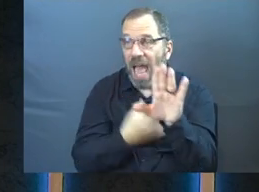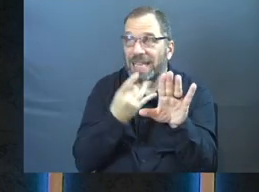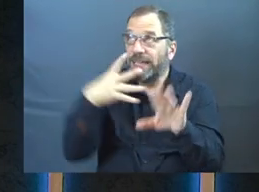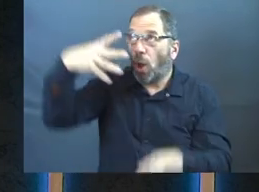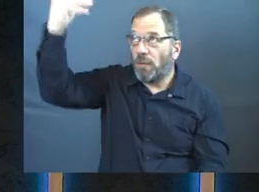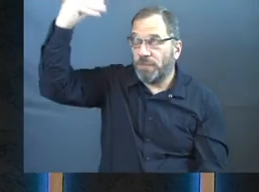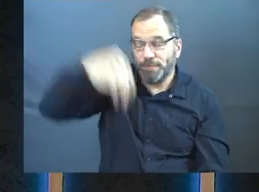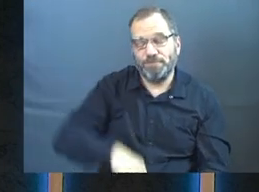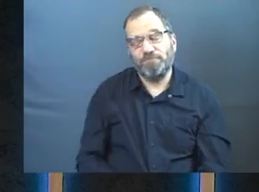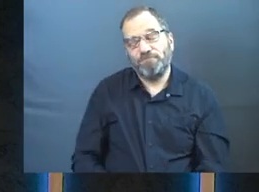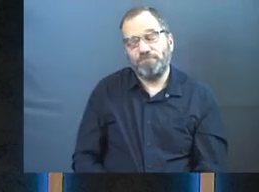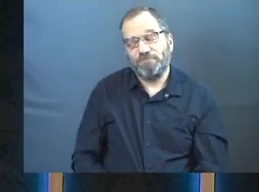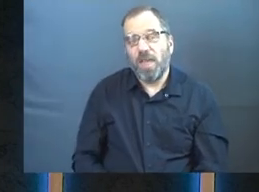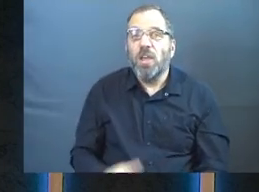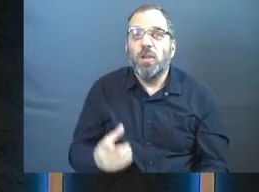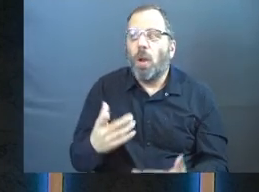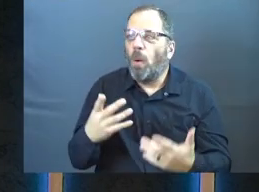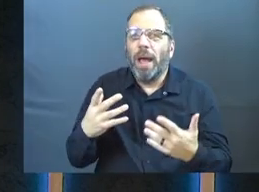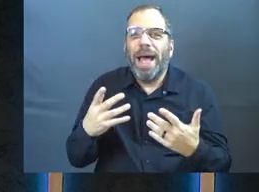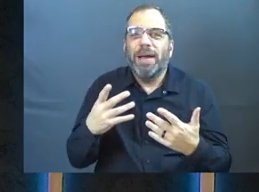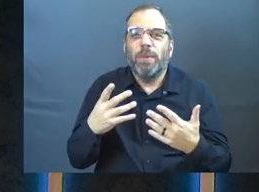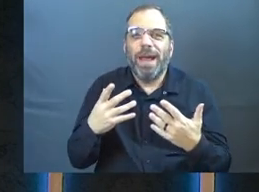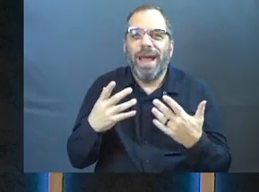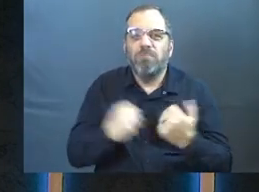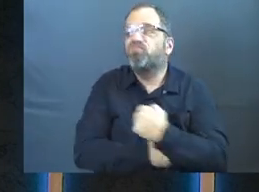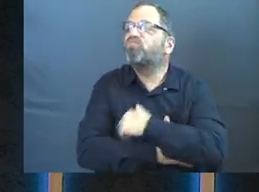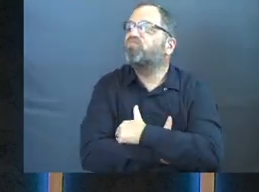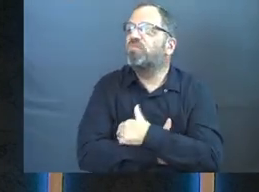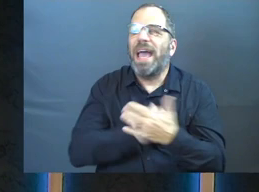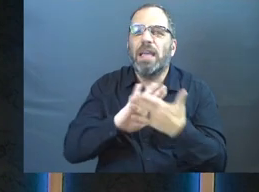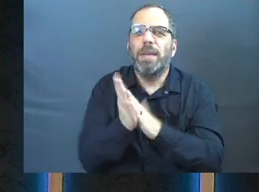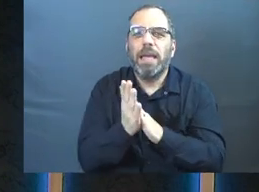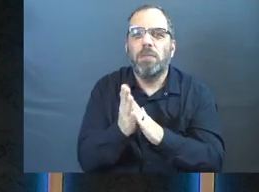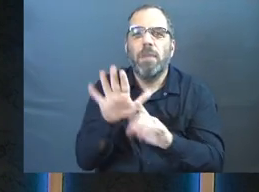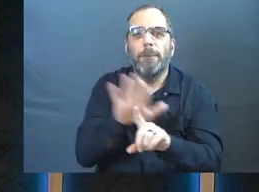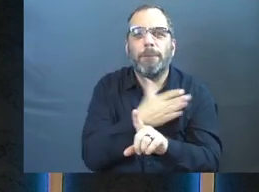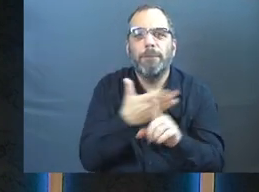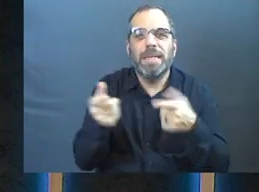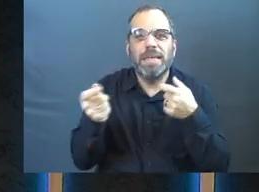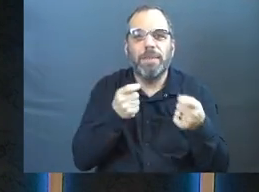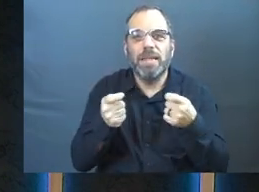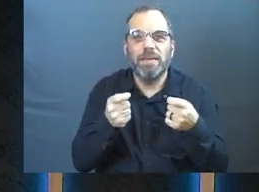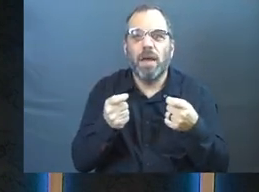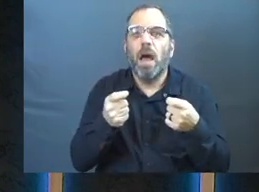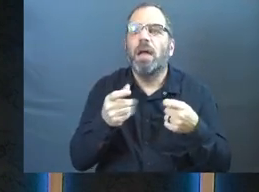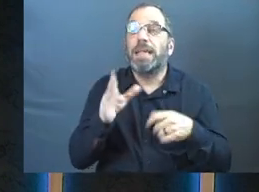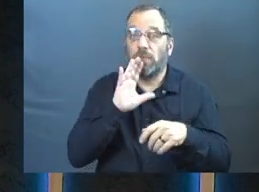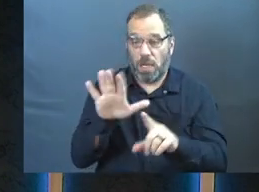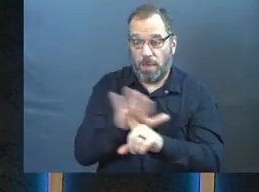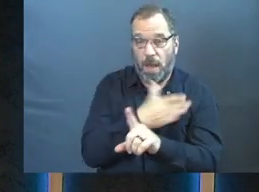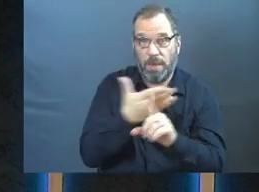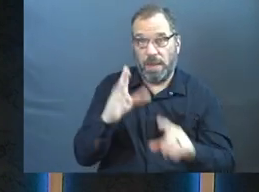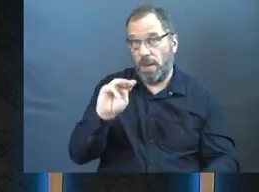Right? Like silent treatment is a thing and it can become manipulative. And let's talk about manipulation for a second. Do